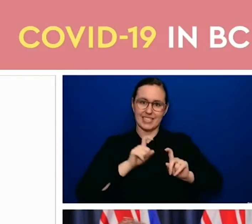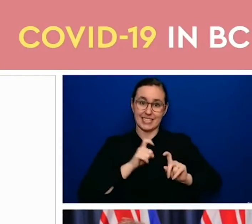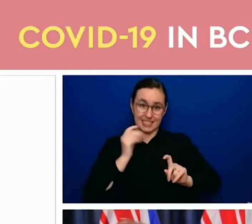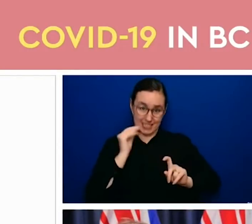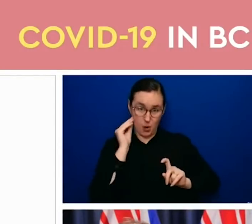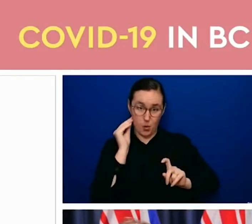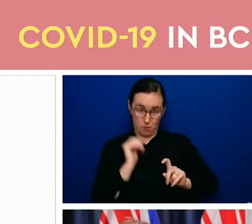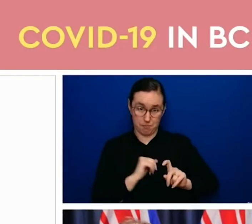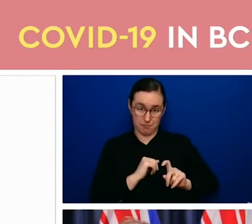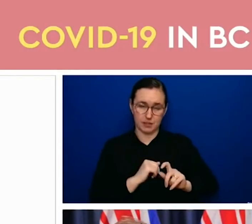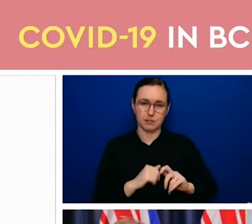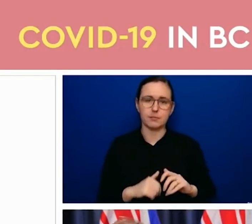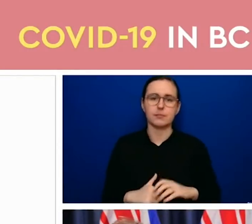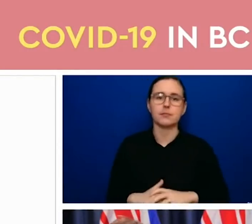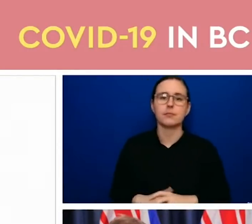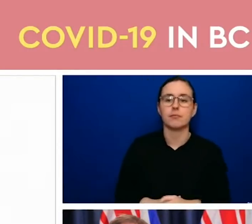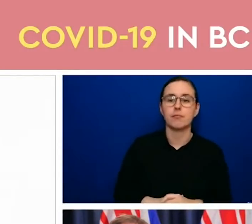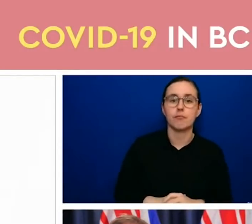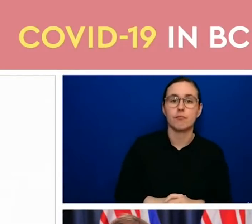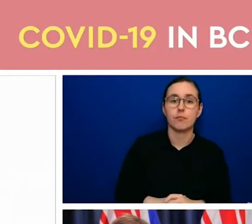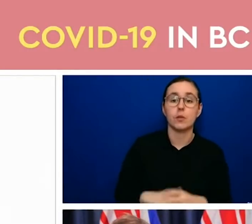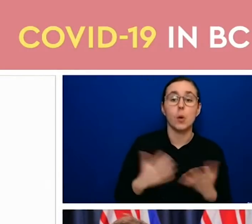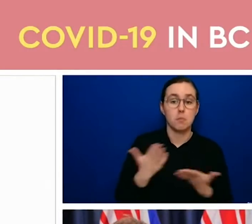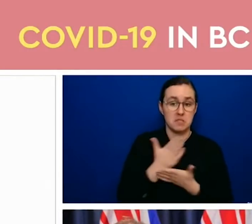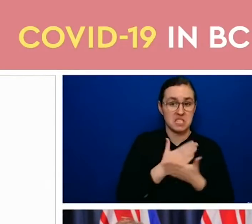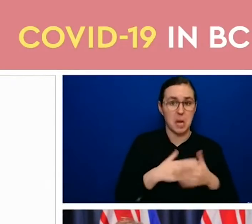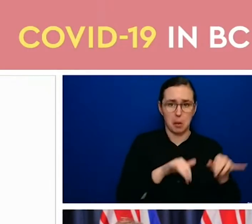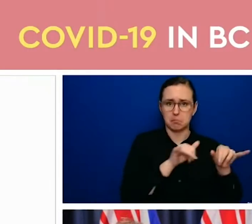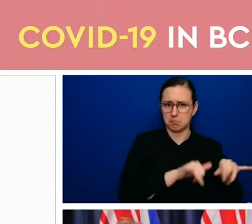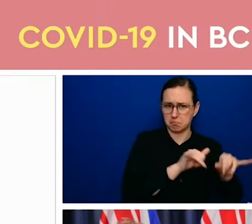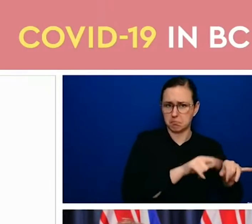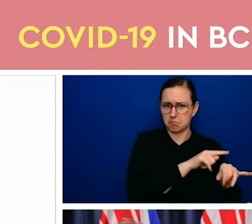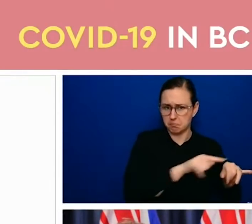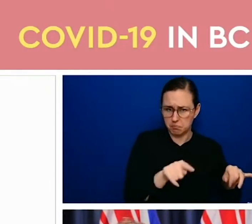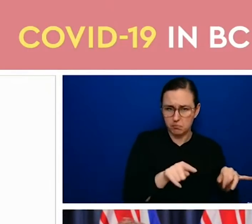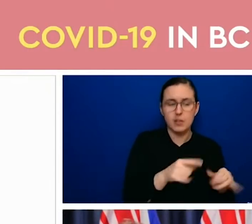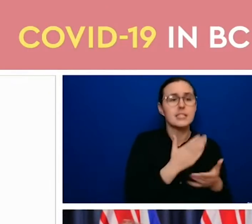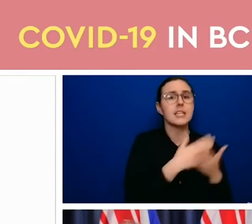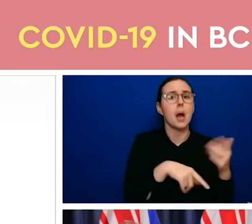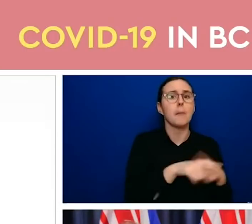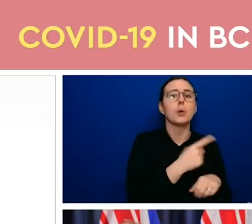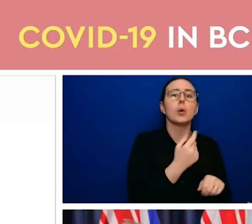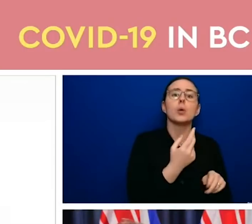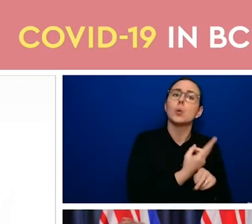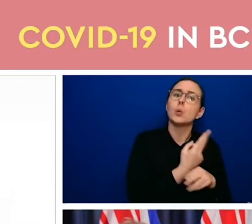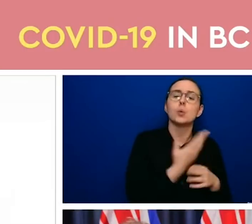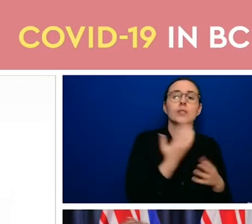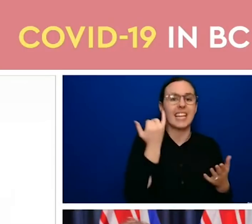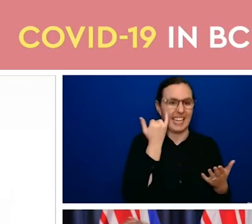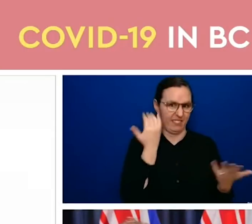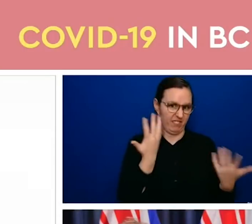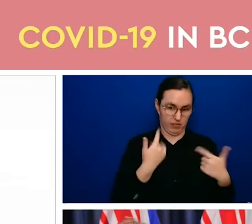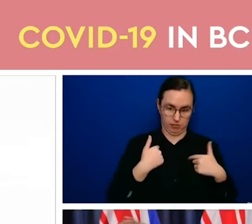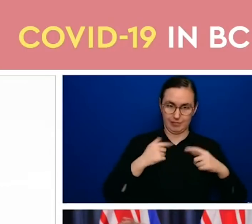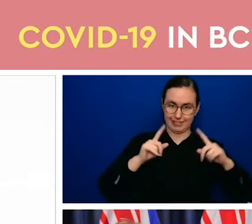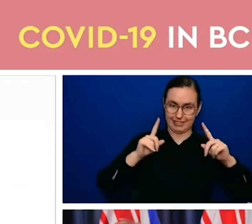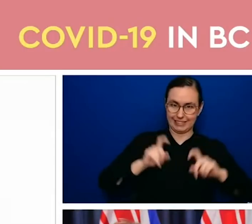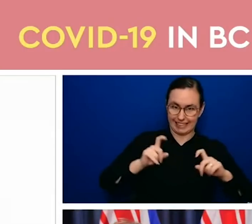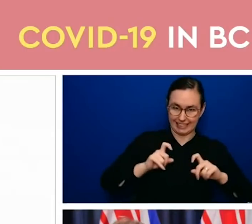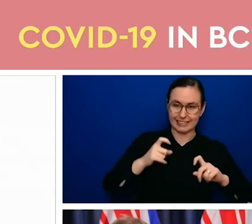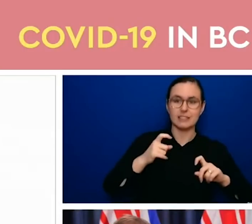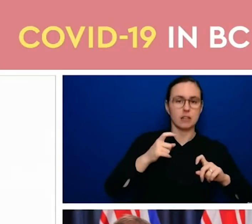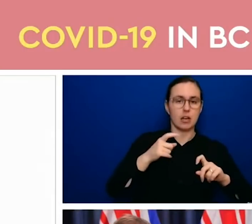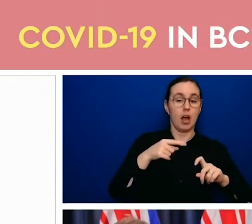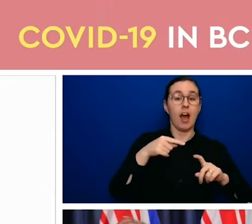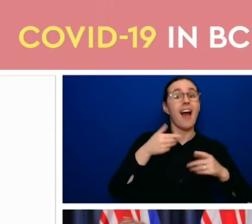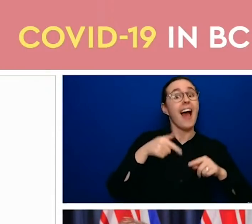focus remains on using the test for when an individual is symptomatic. Focus remains on striving to have tests available, particularly